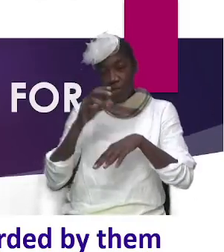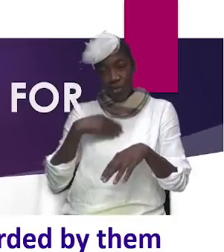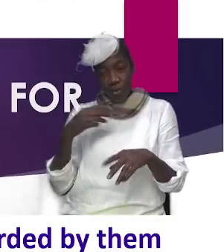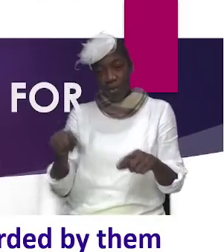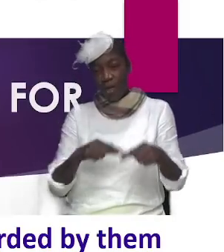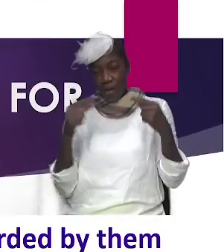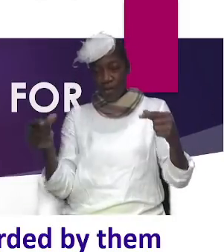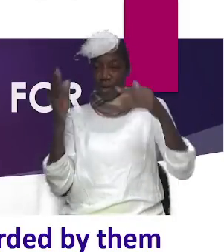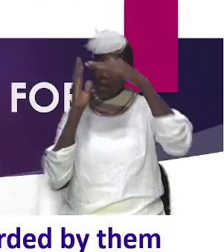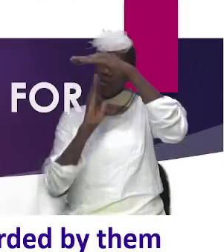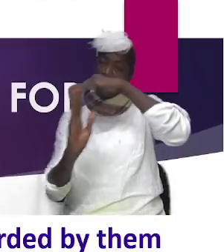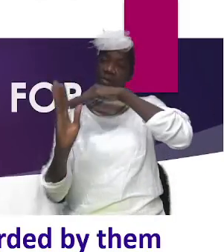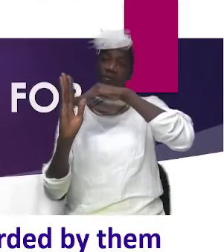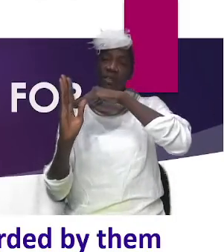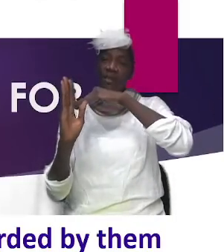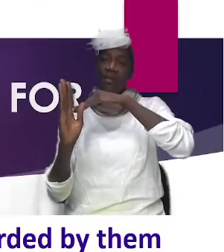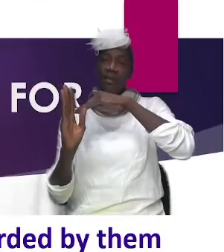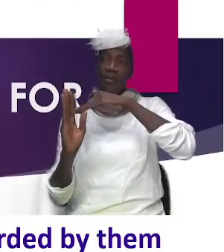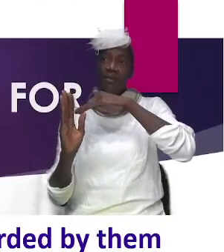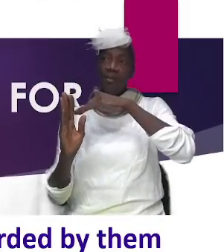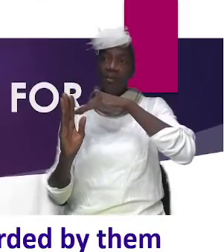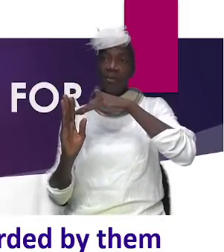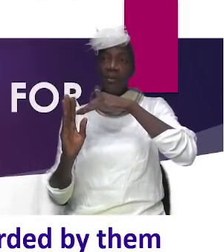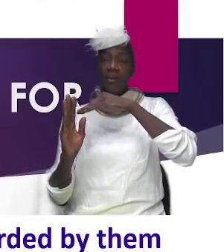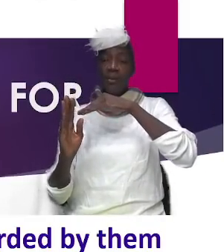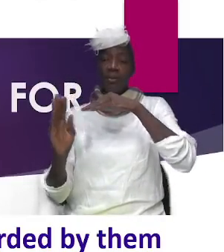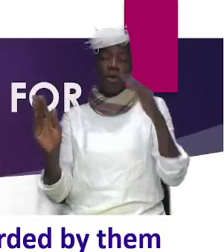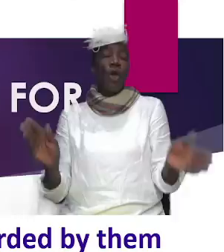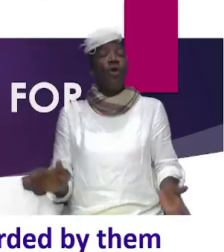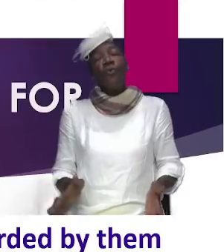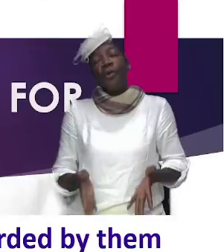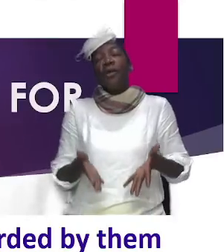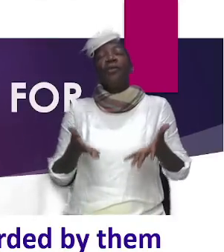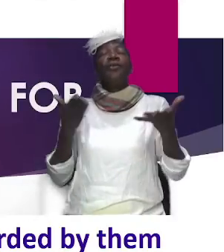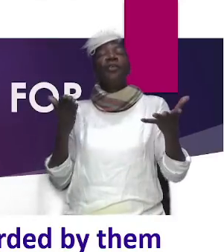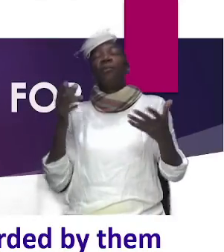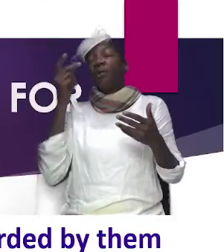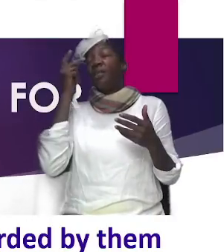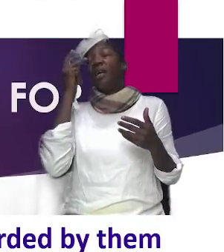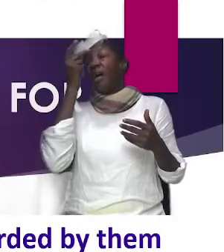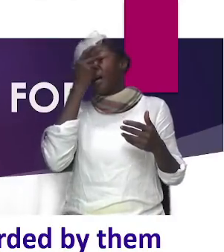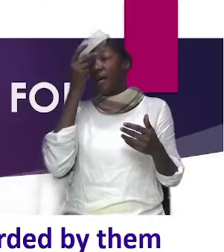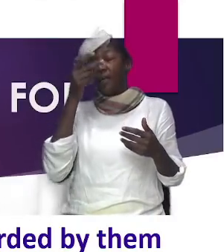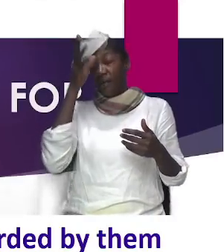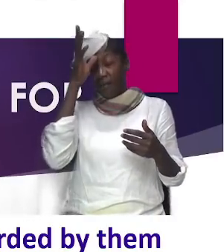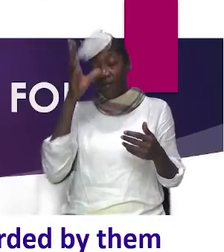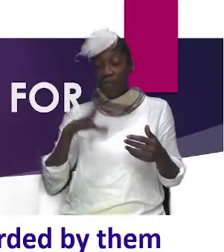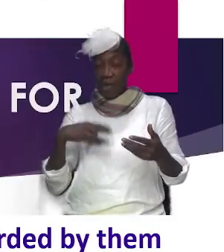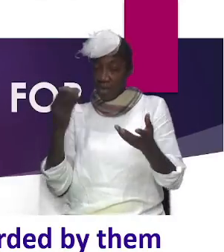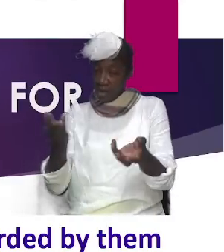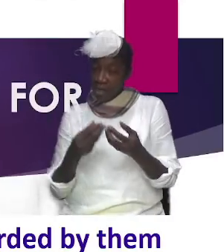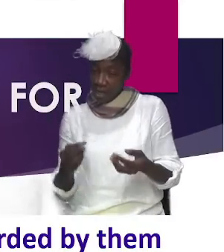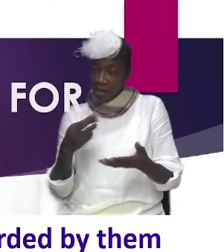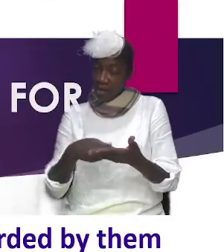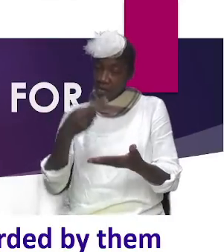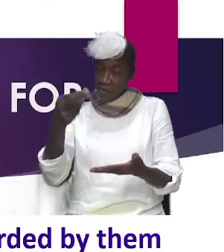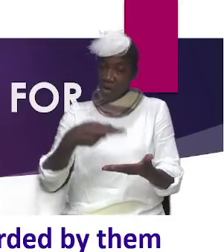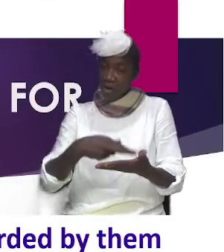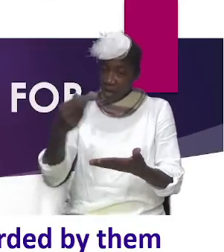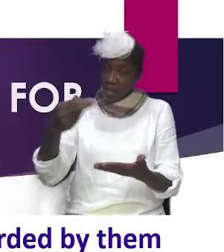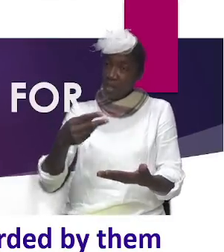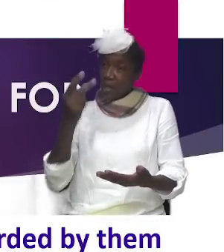that we can be of esteem in the eyes of men, you got your reward, because you're doing it to be seen of men, and they see